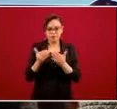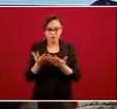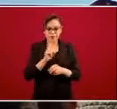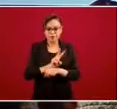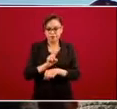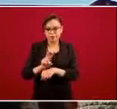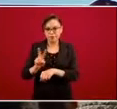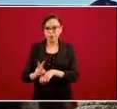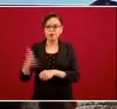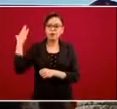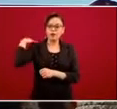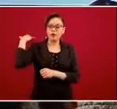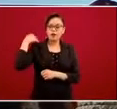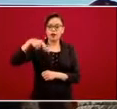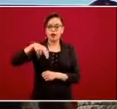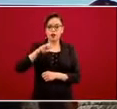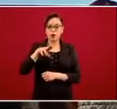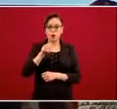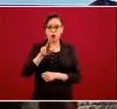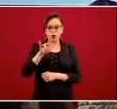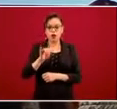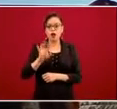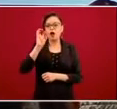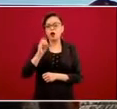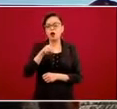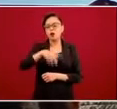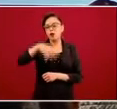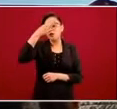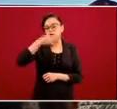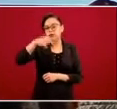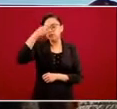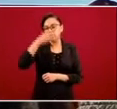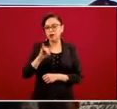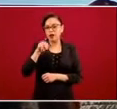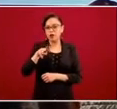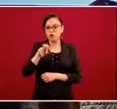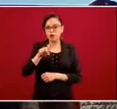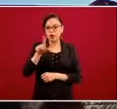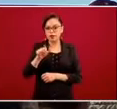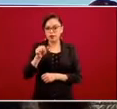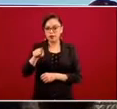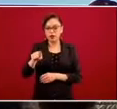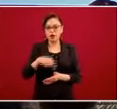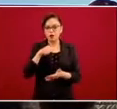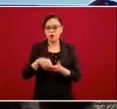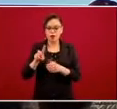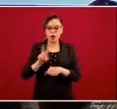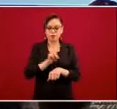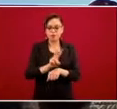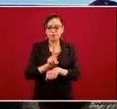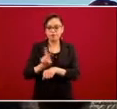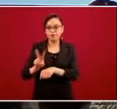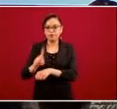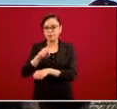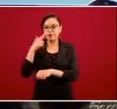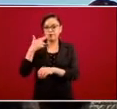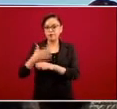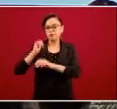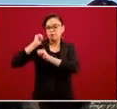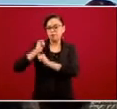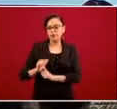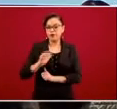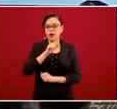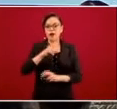We have acute respiratory infections, we have pneumonias, and we have